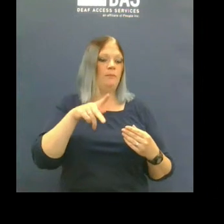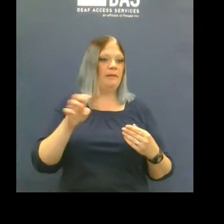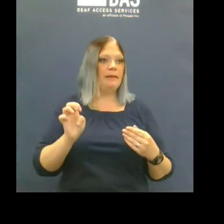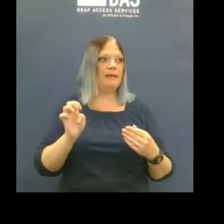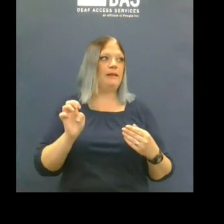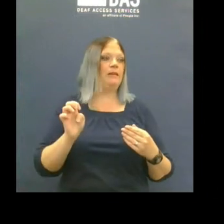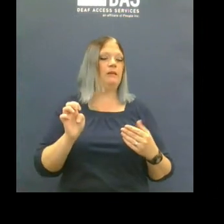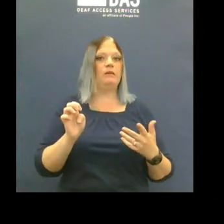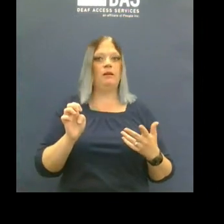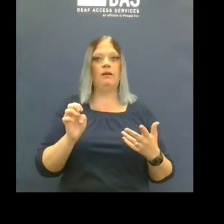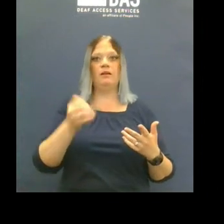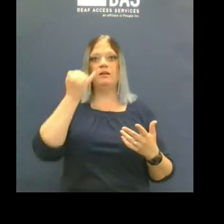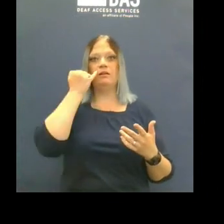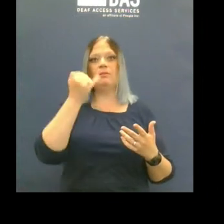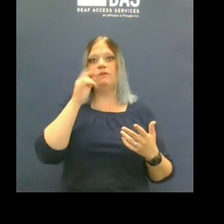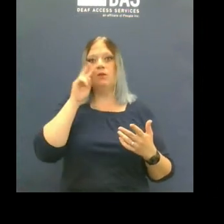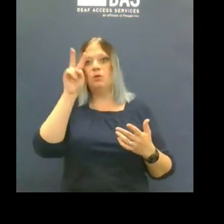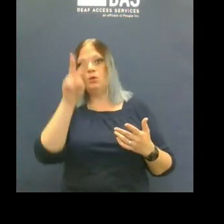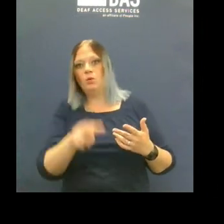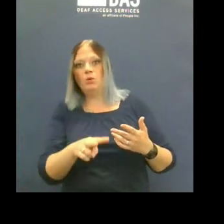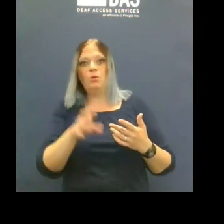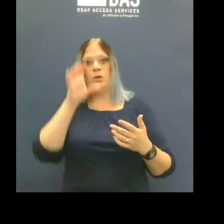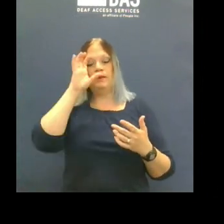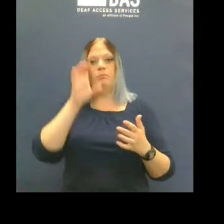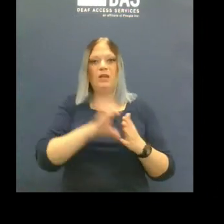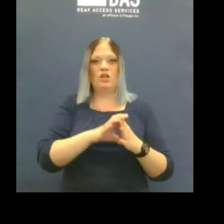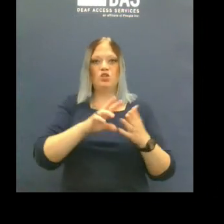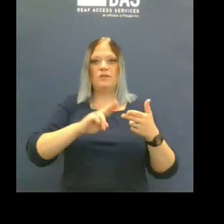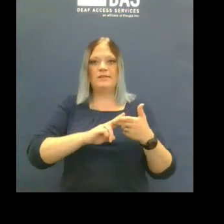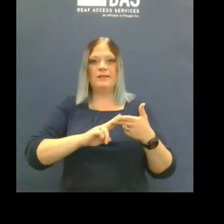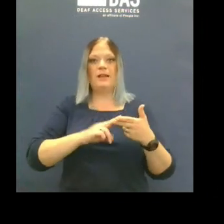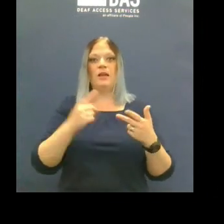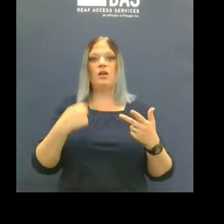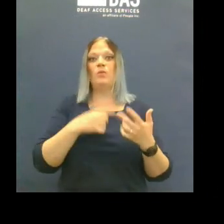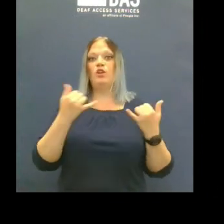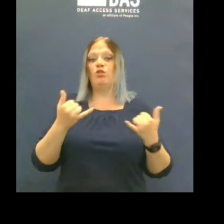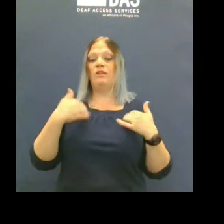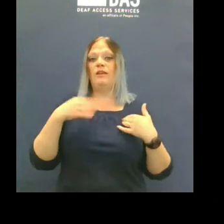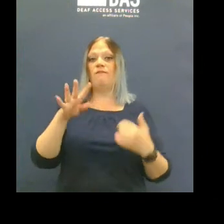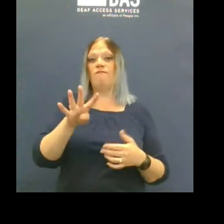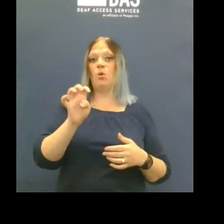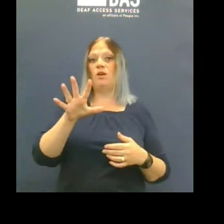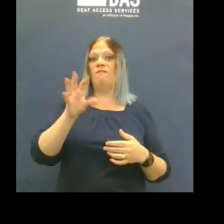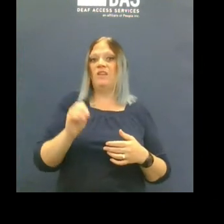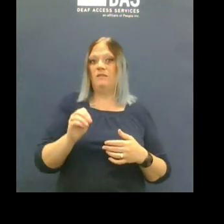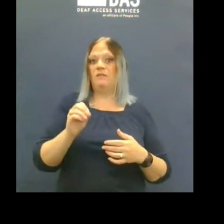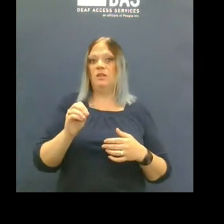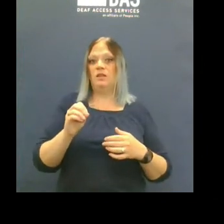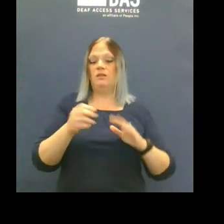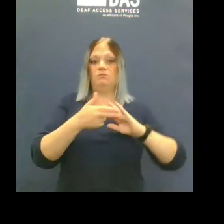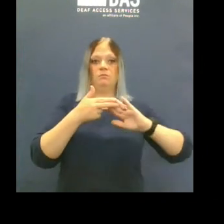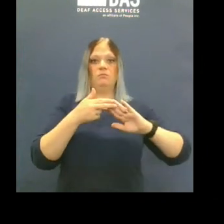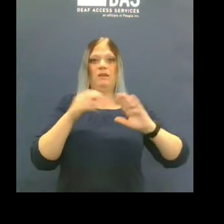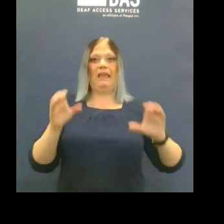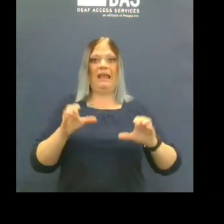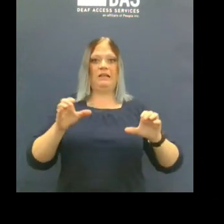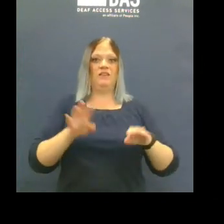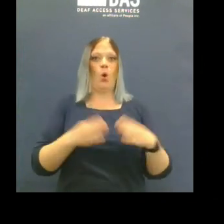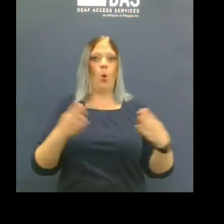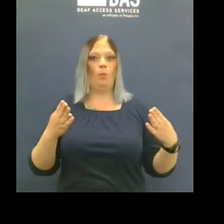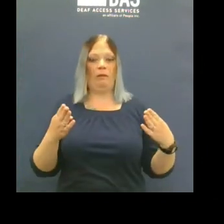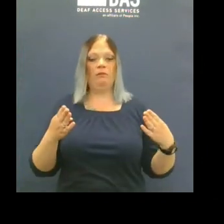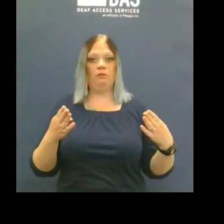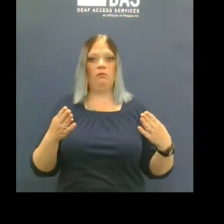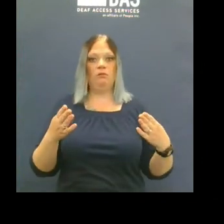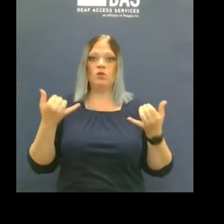equipment. If you take a look at that graphic right there on that slide, we currently have 450 that are considered active or open tickets,